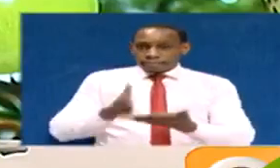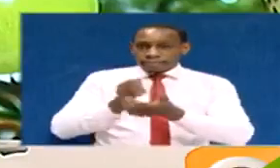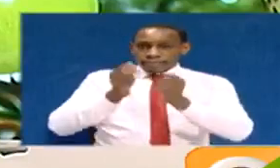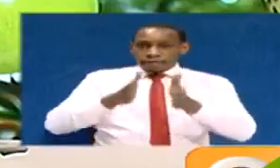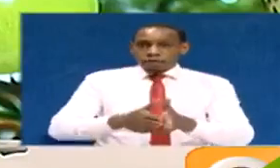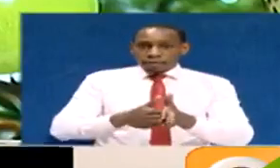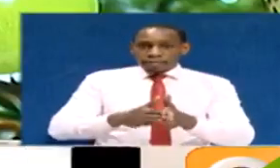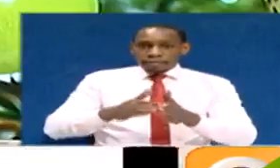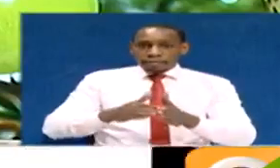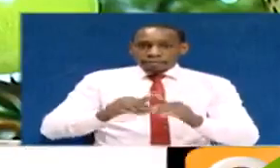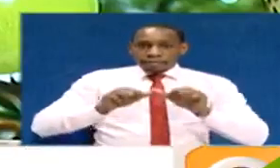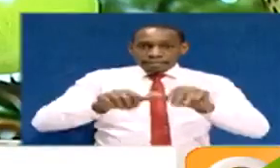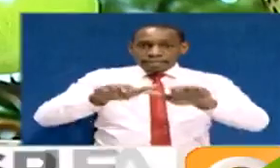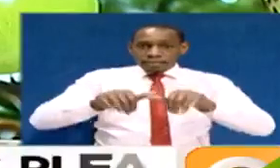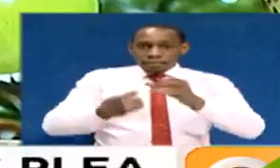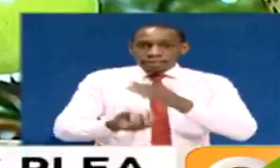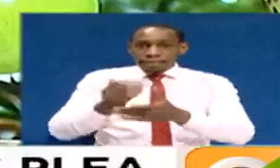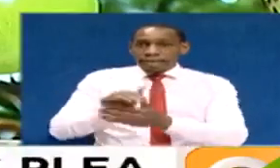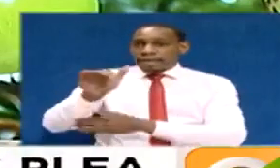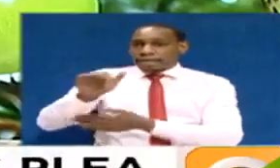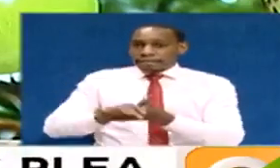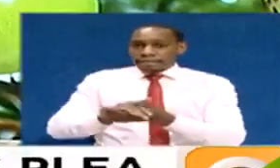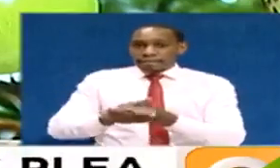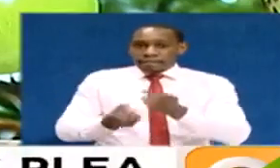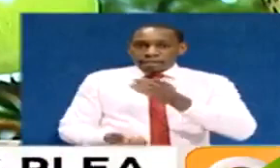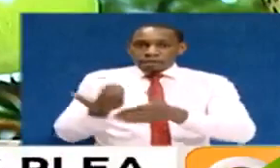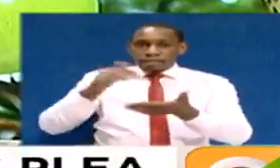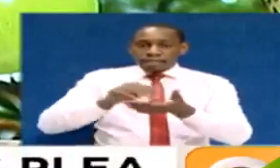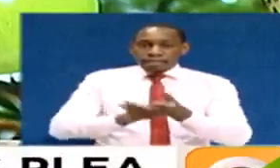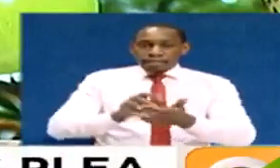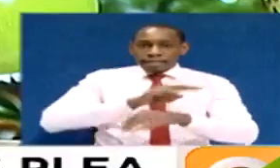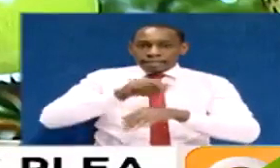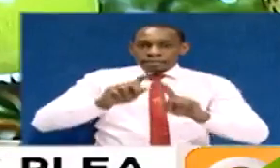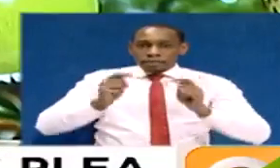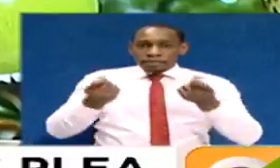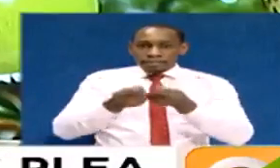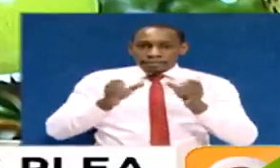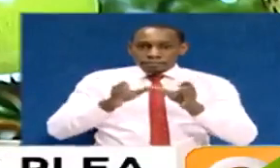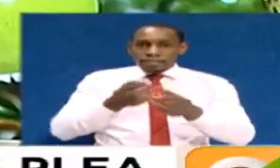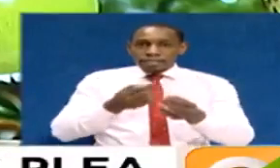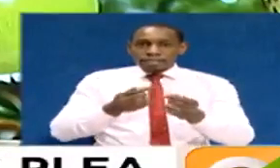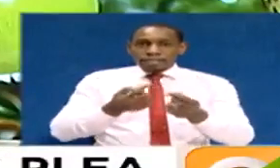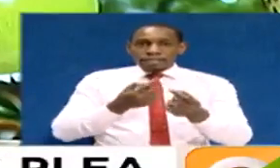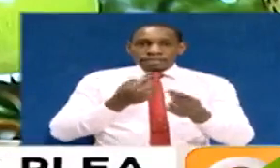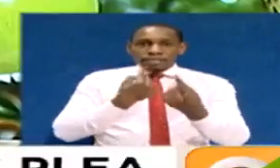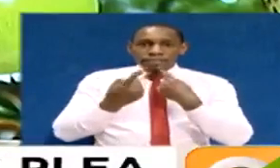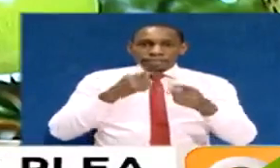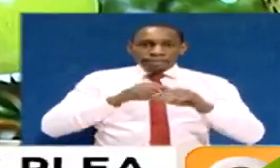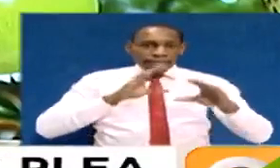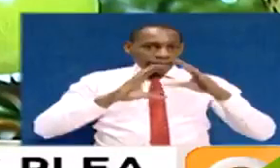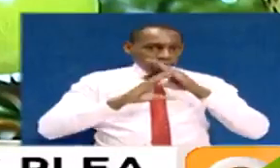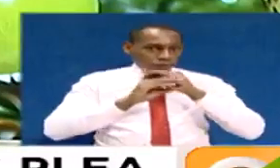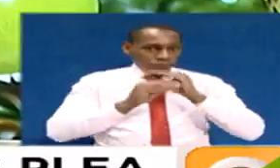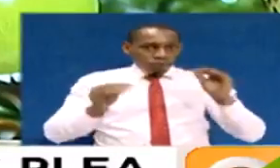Players in the horticulture sector are calling for re-establishment of the National Horticulture Taskforce. Speaking during a virtual meeting,